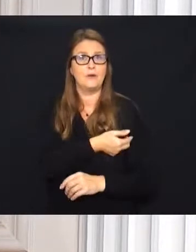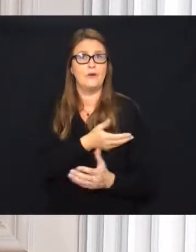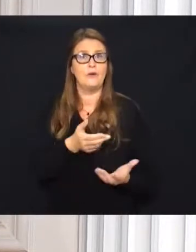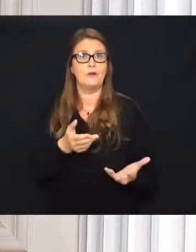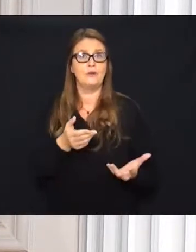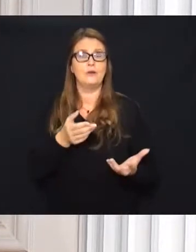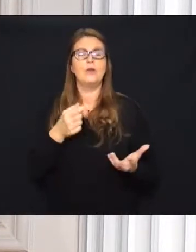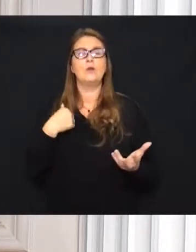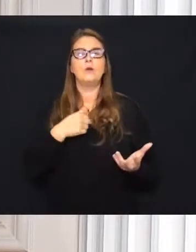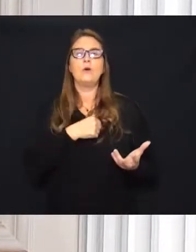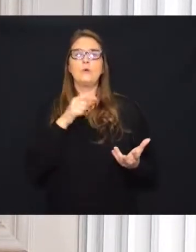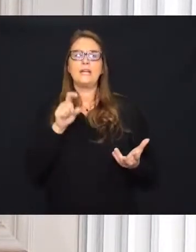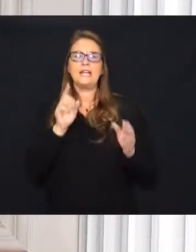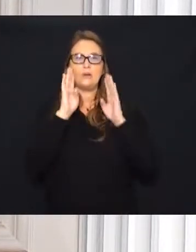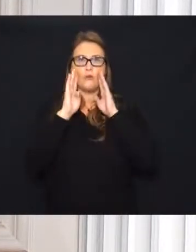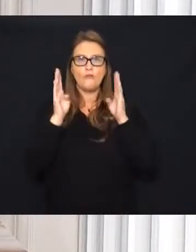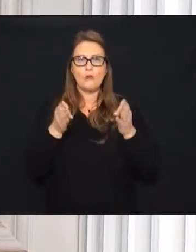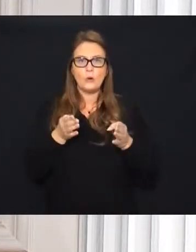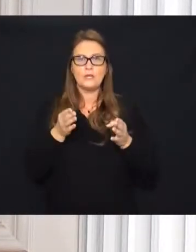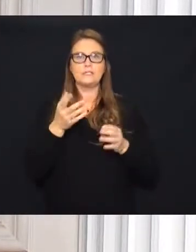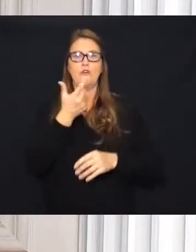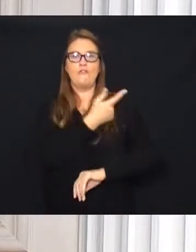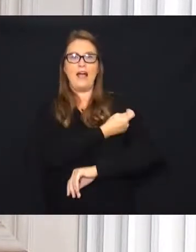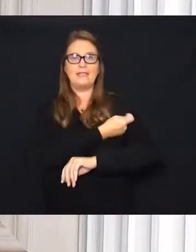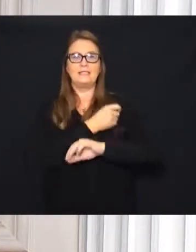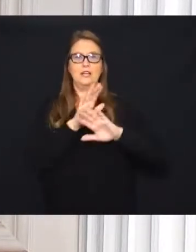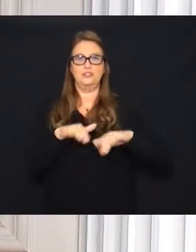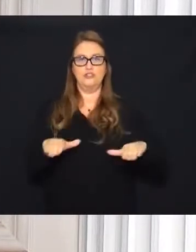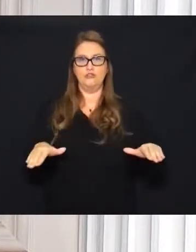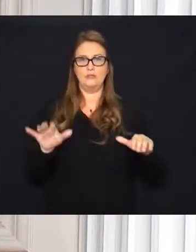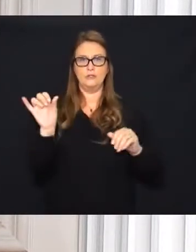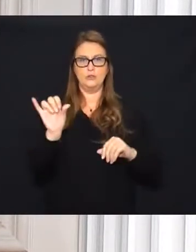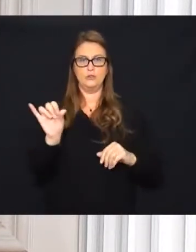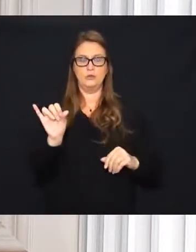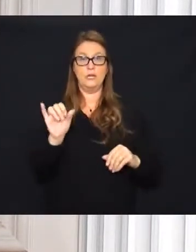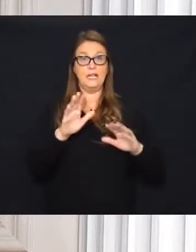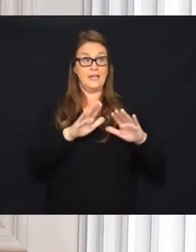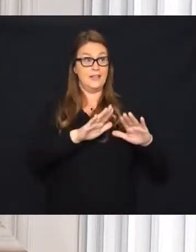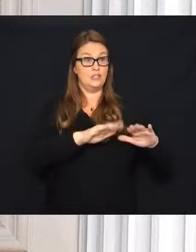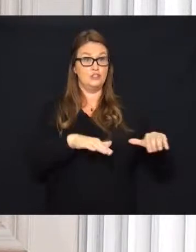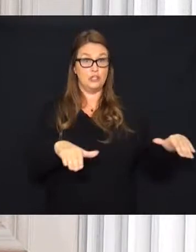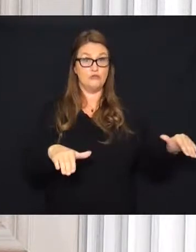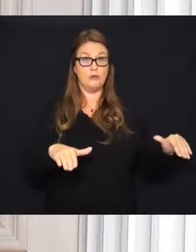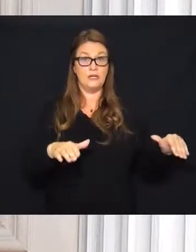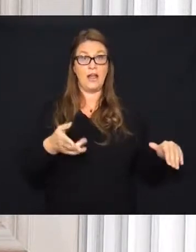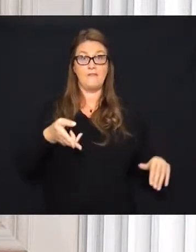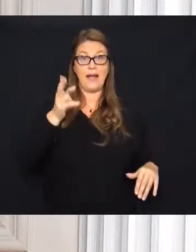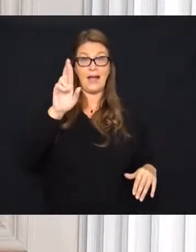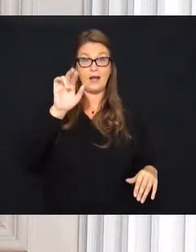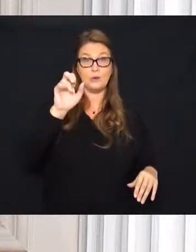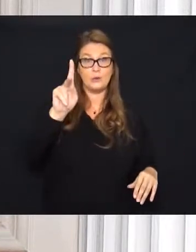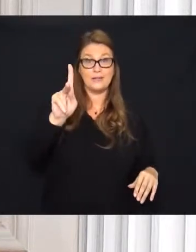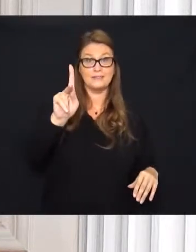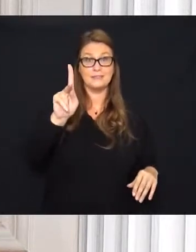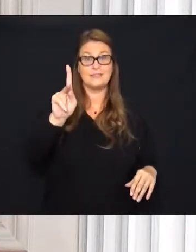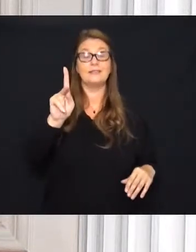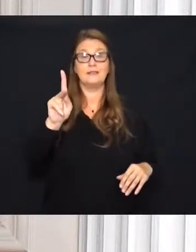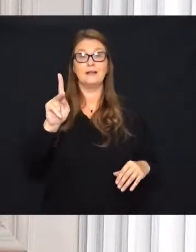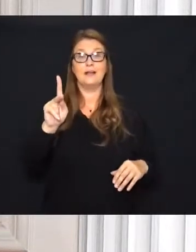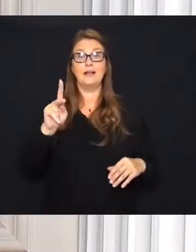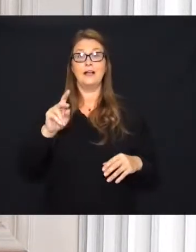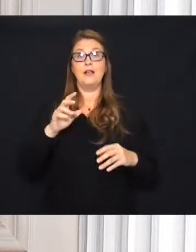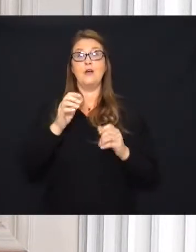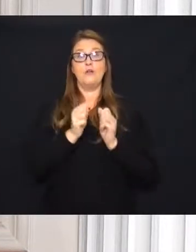to also really focus at vaccinating our children, because our children are at risk from this variant of